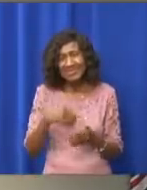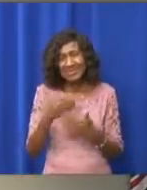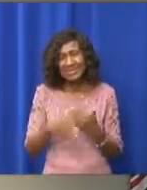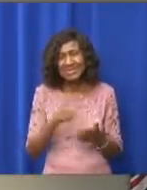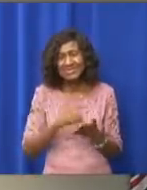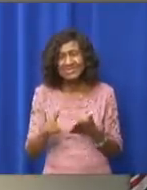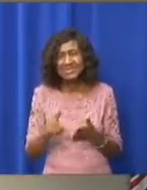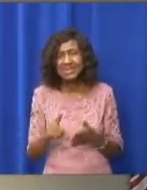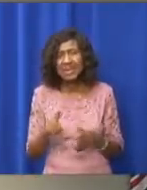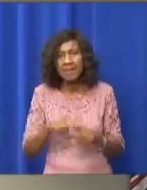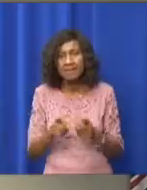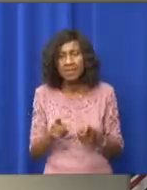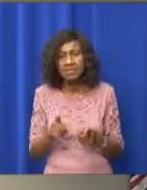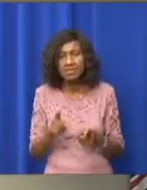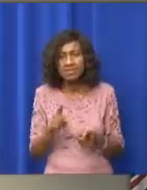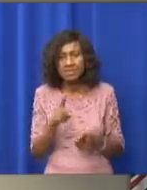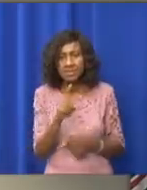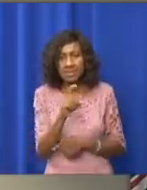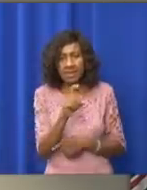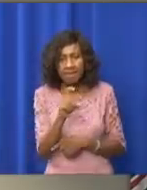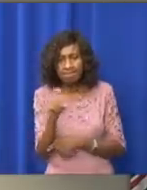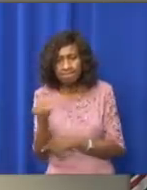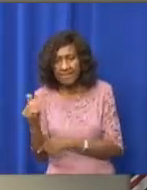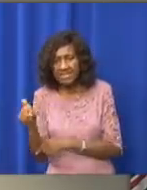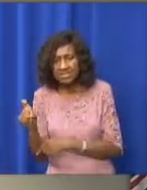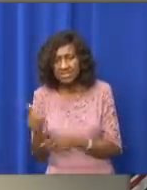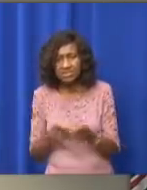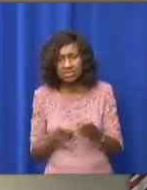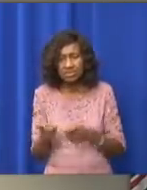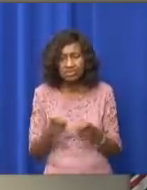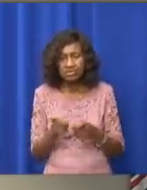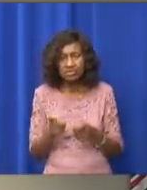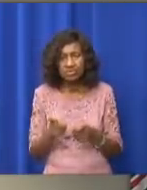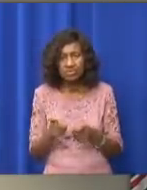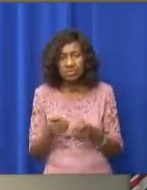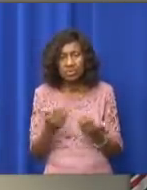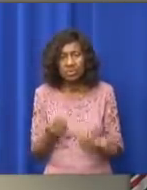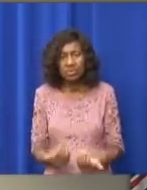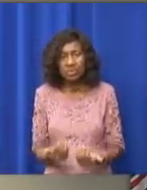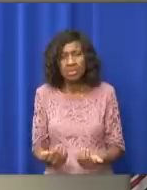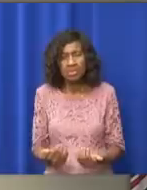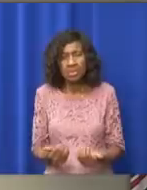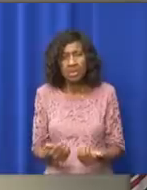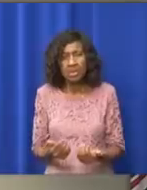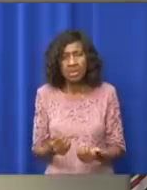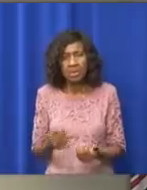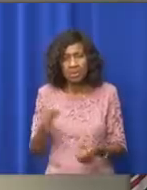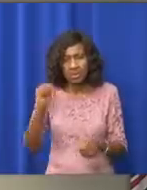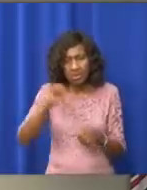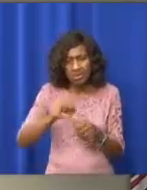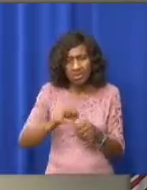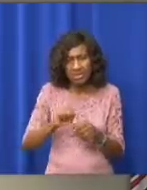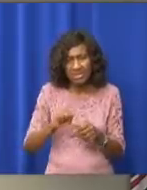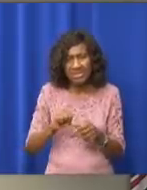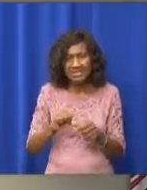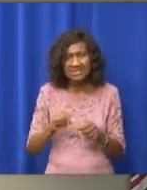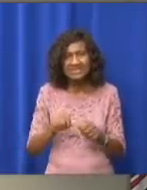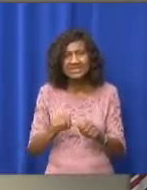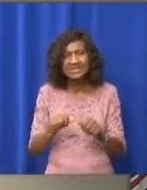companies? Yes, they're exempted as well. Okay. Gas stations, will they be able to open on Sundays? Yes.